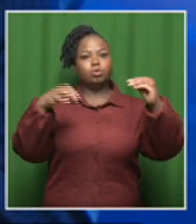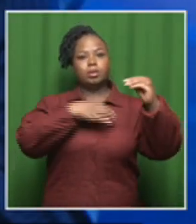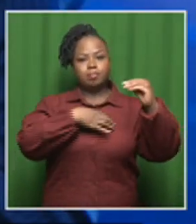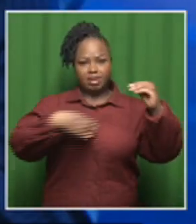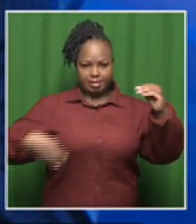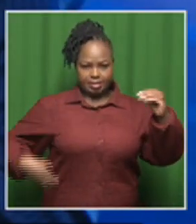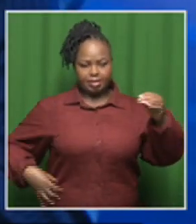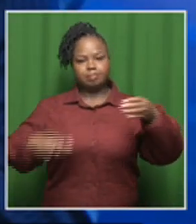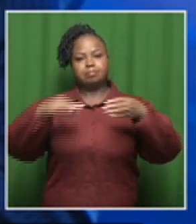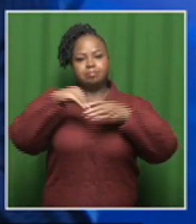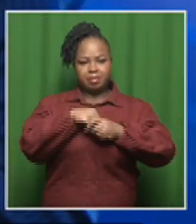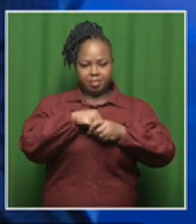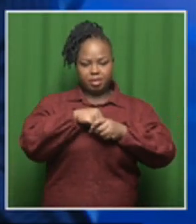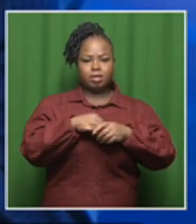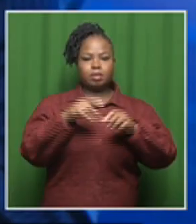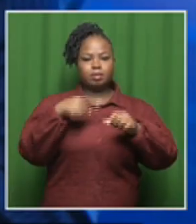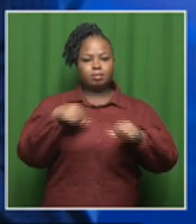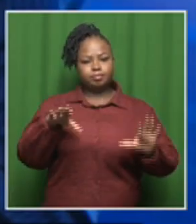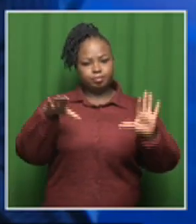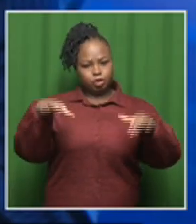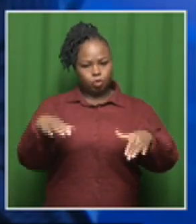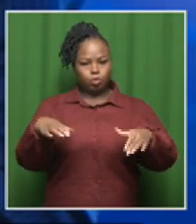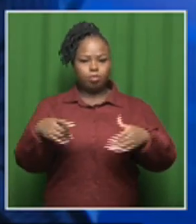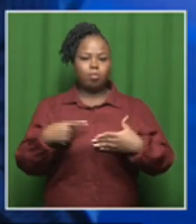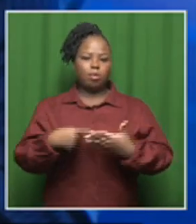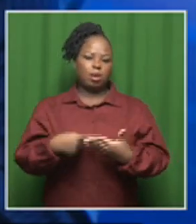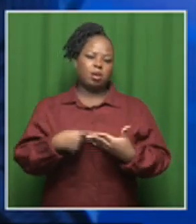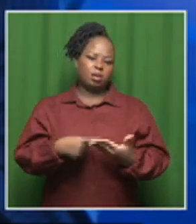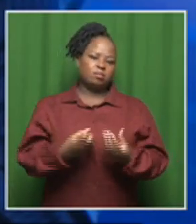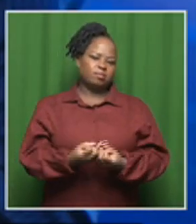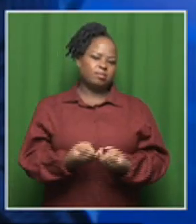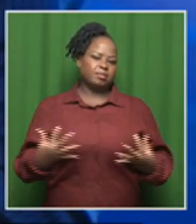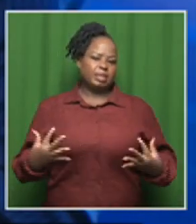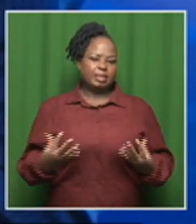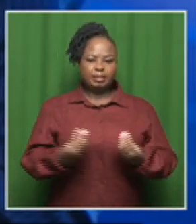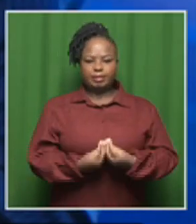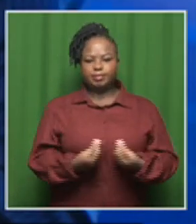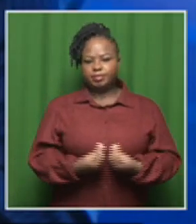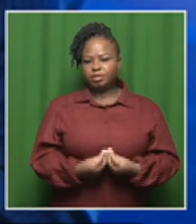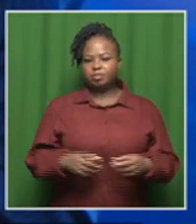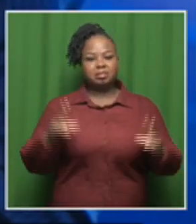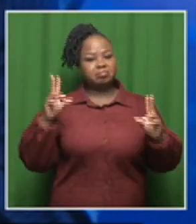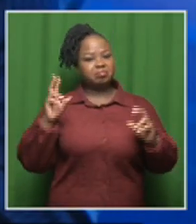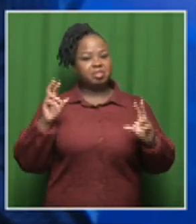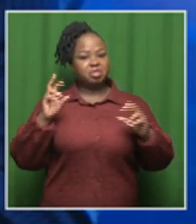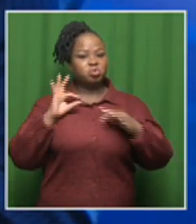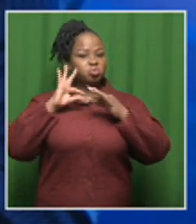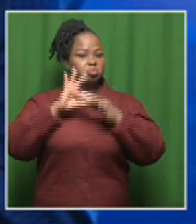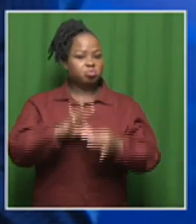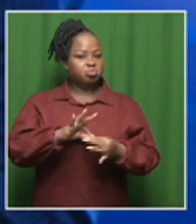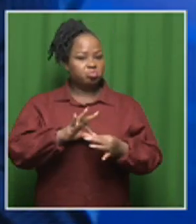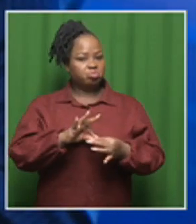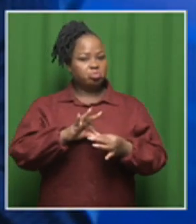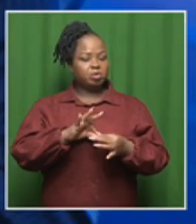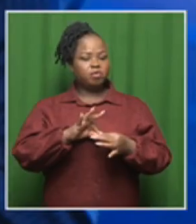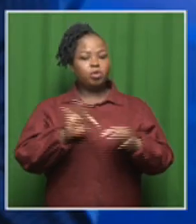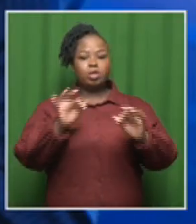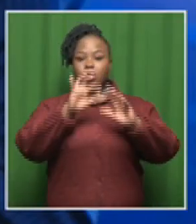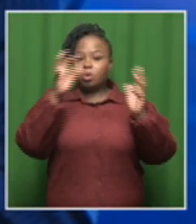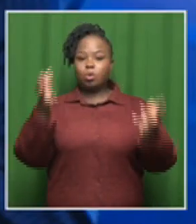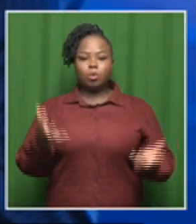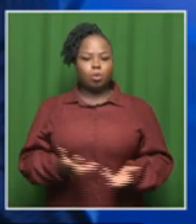then the group was able to discuss many things, not only issues that are related to the